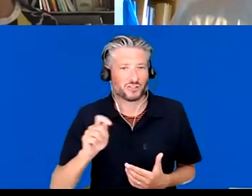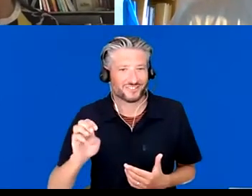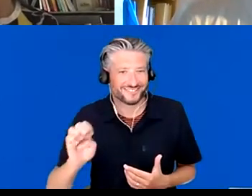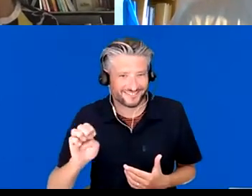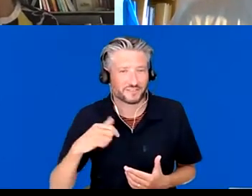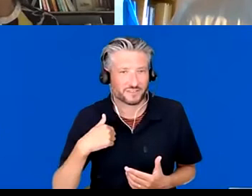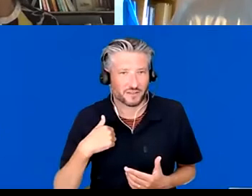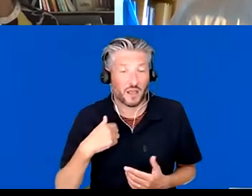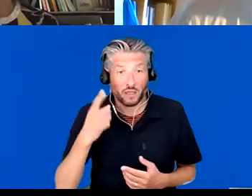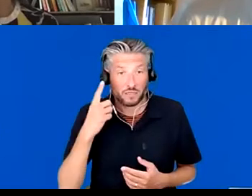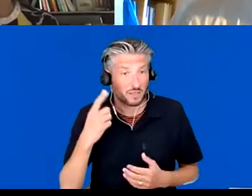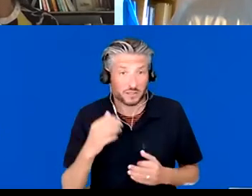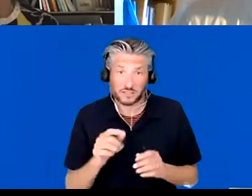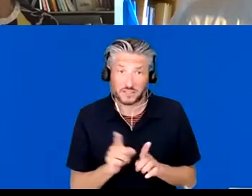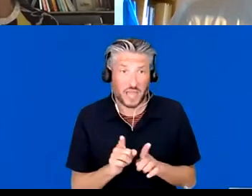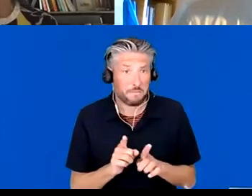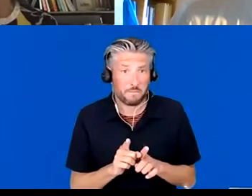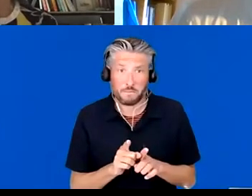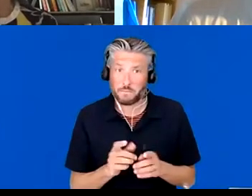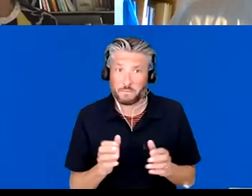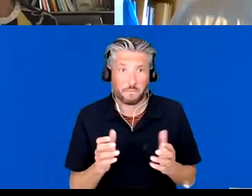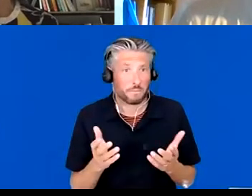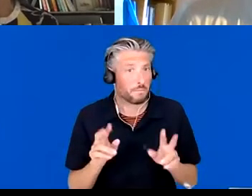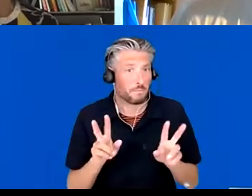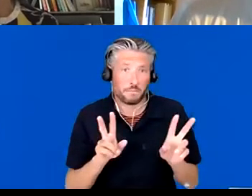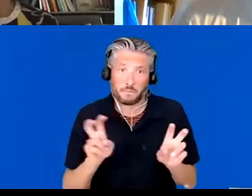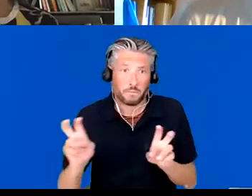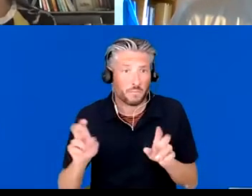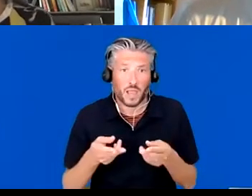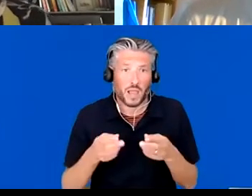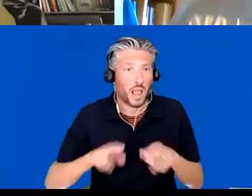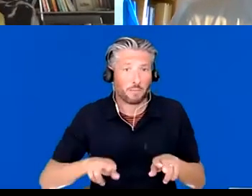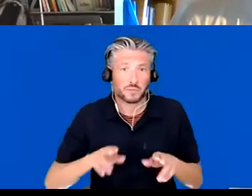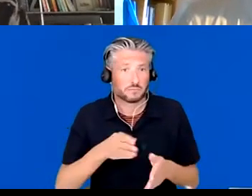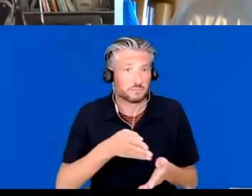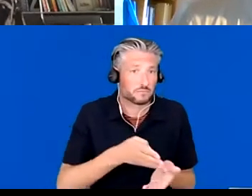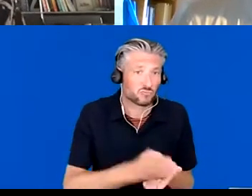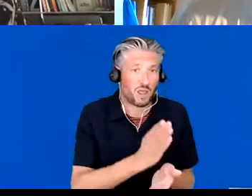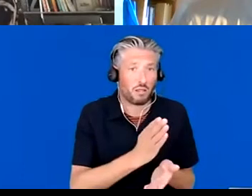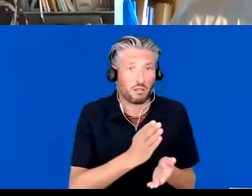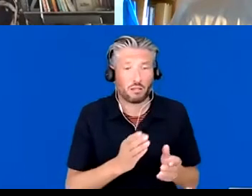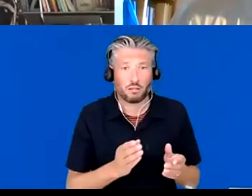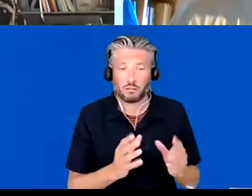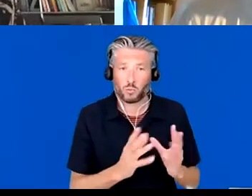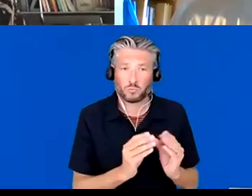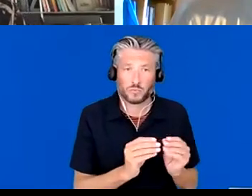to a conference without a network, there's quite intimidating places, you know, whether they're, you know, face-to-face, physical or online.